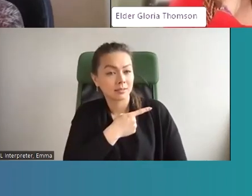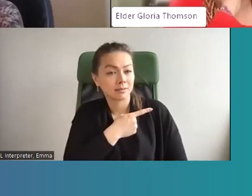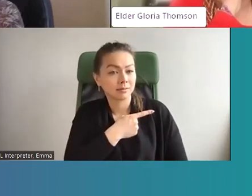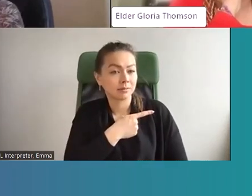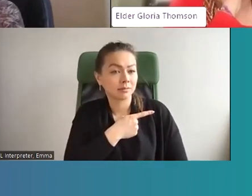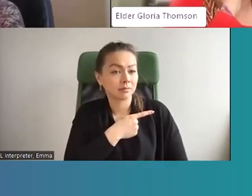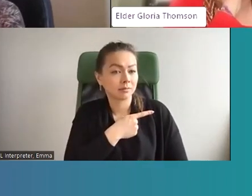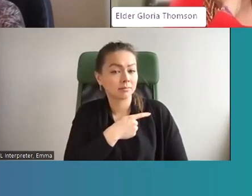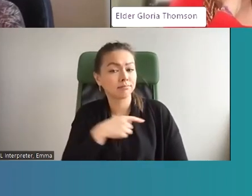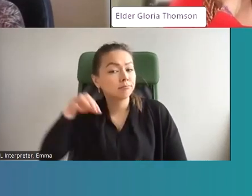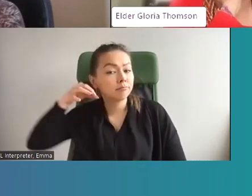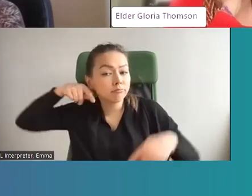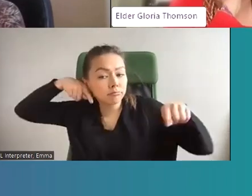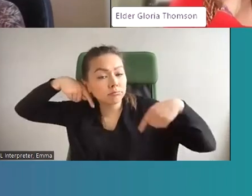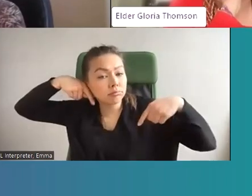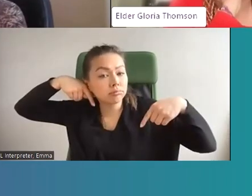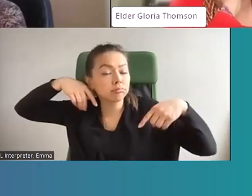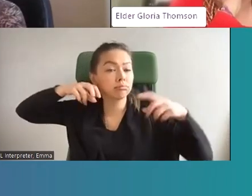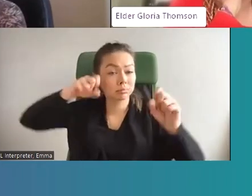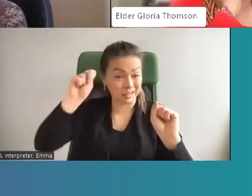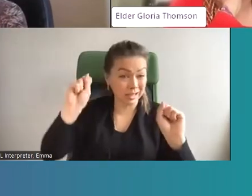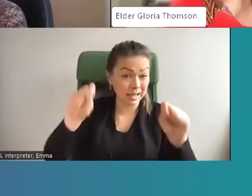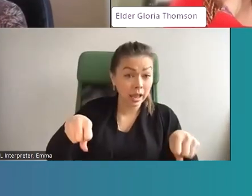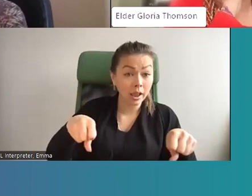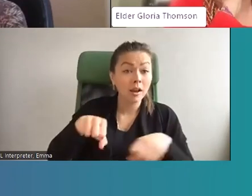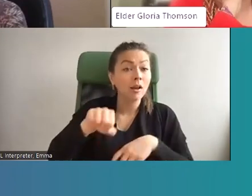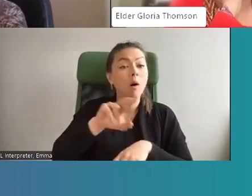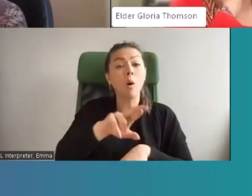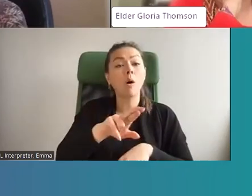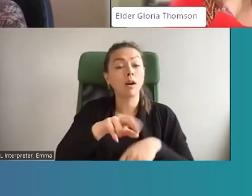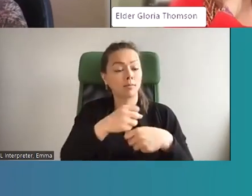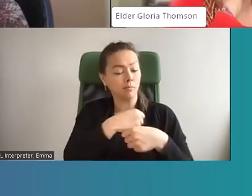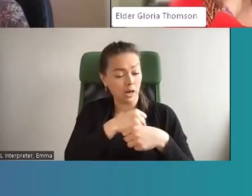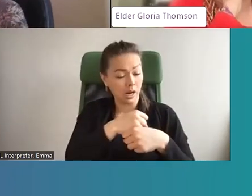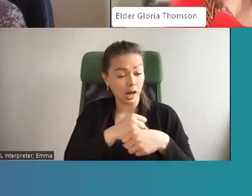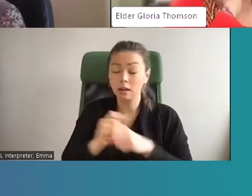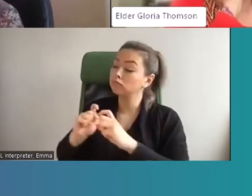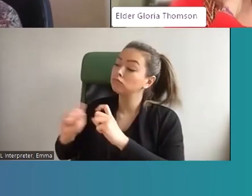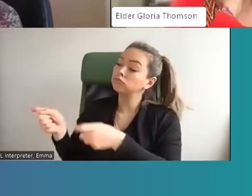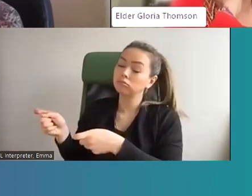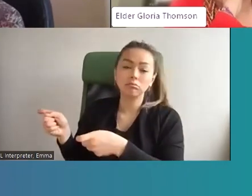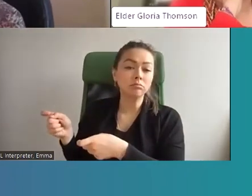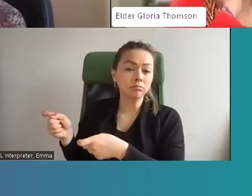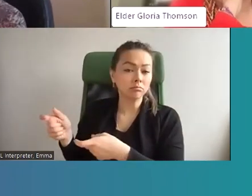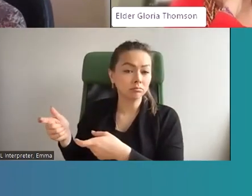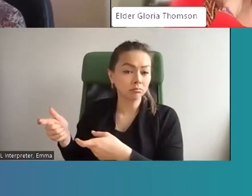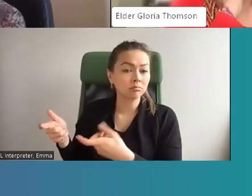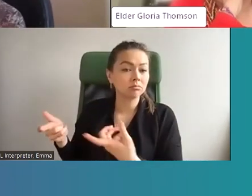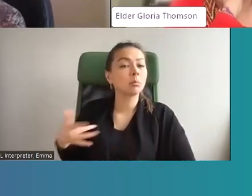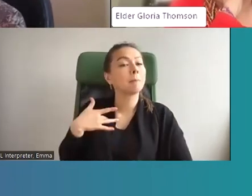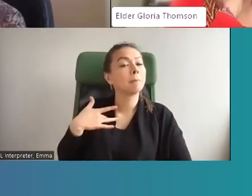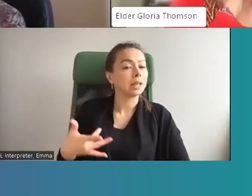use or give it to you as a gift. Okay. And